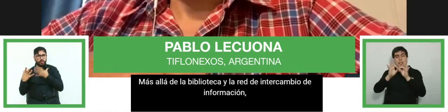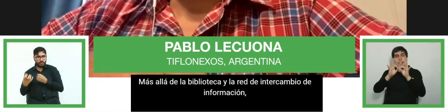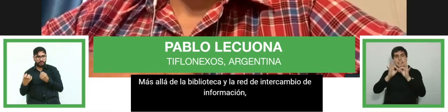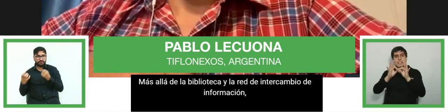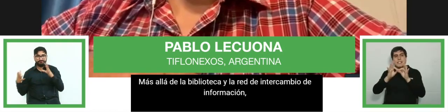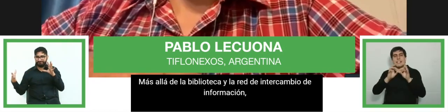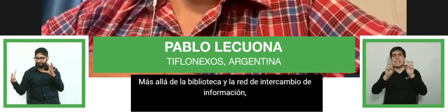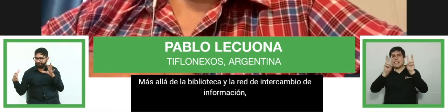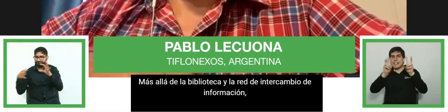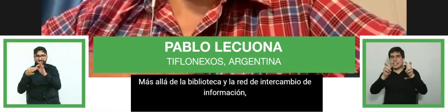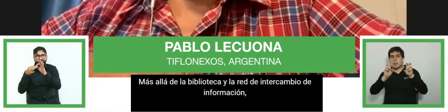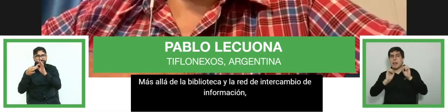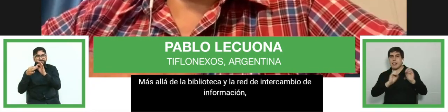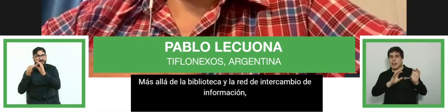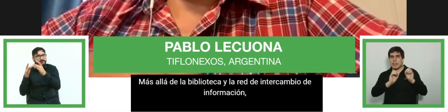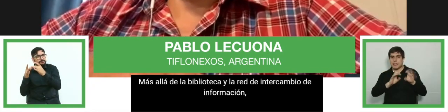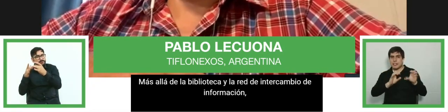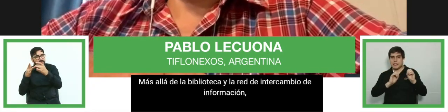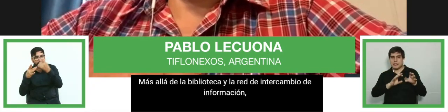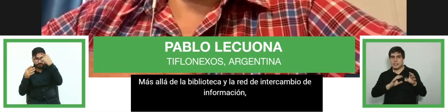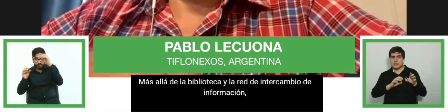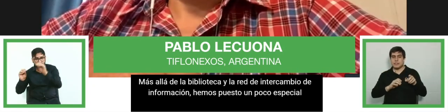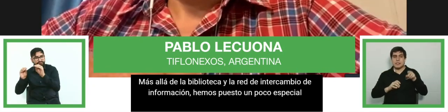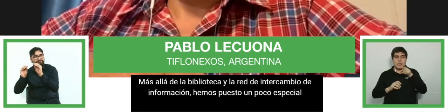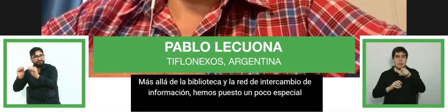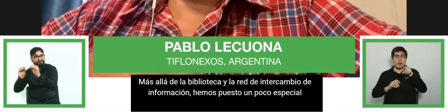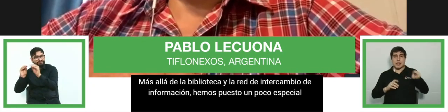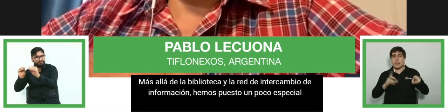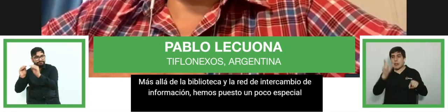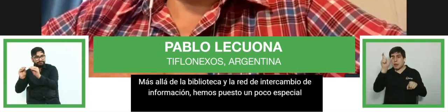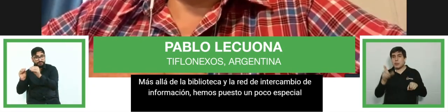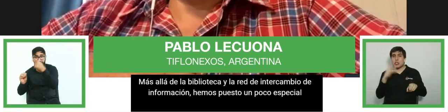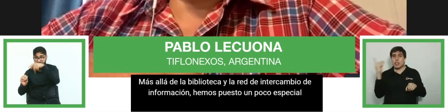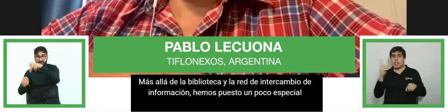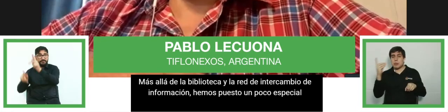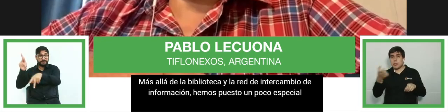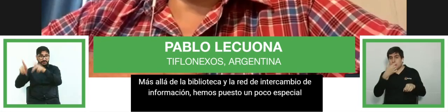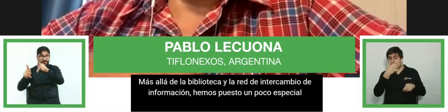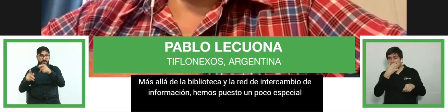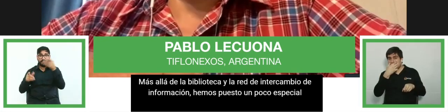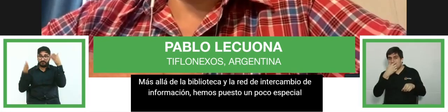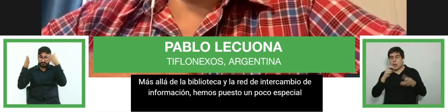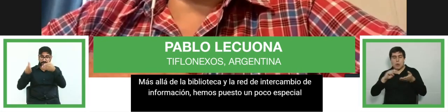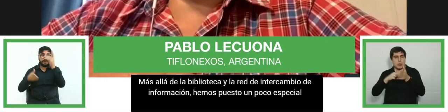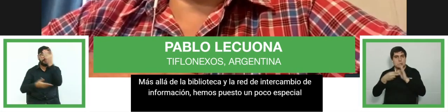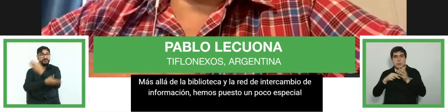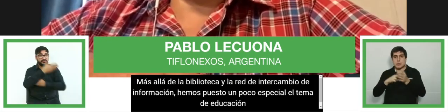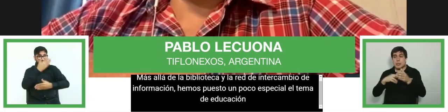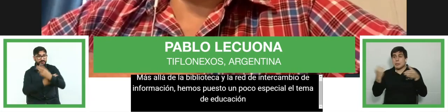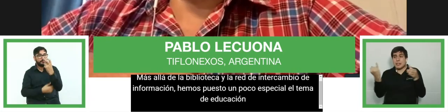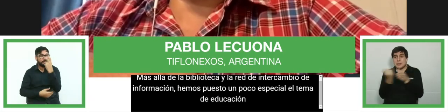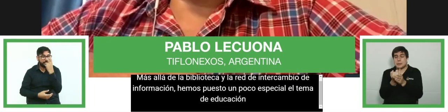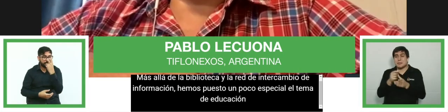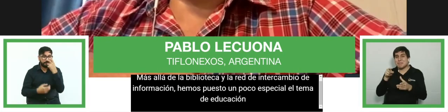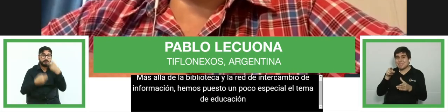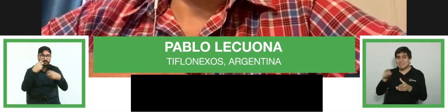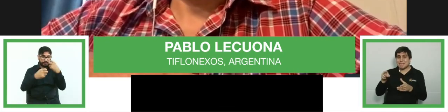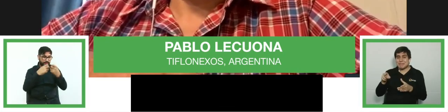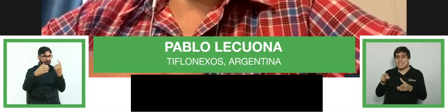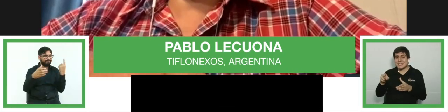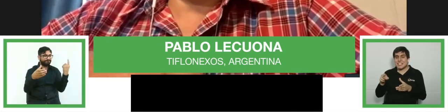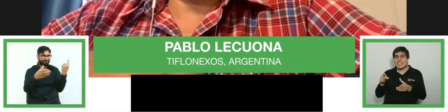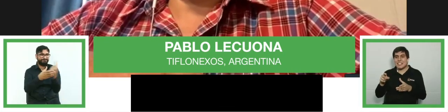of people with visual disability, one of the main problems for inclusion in regular education is reading